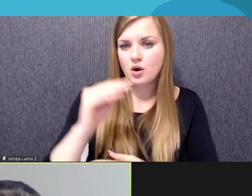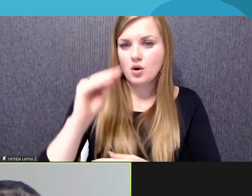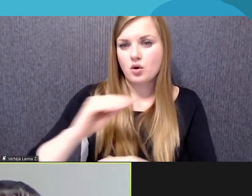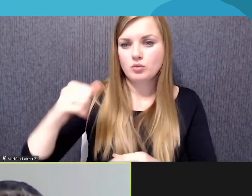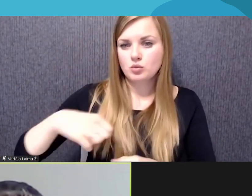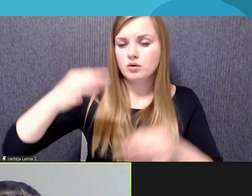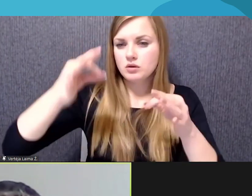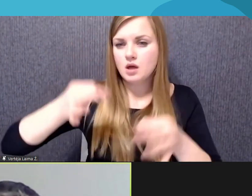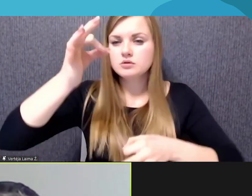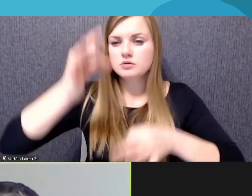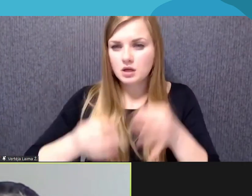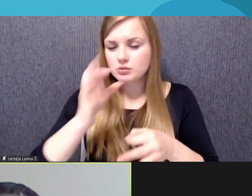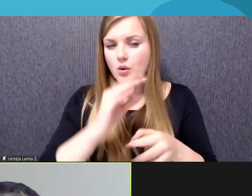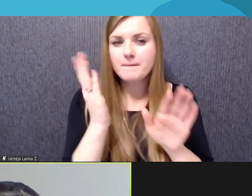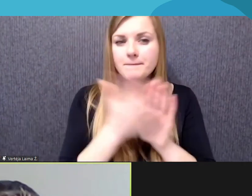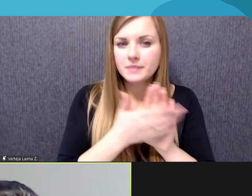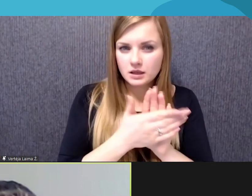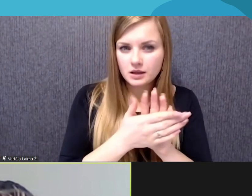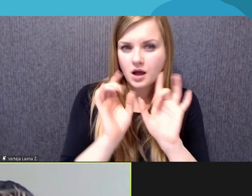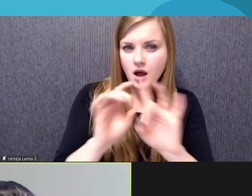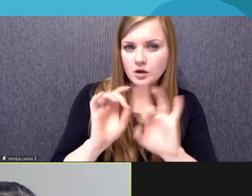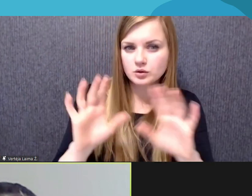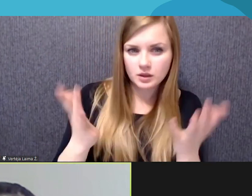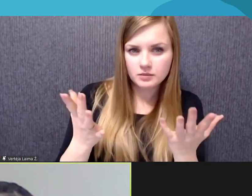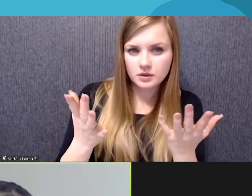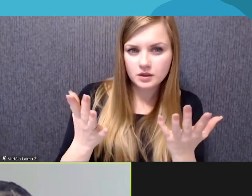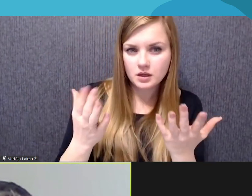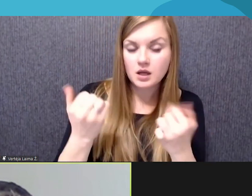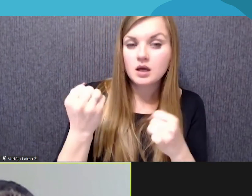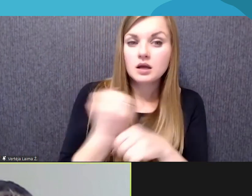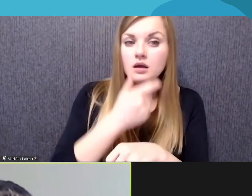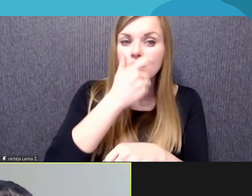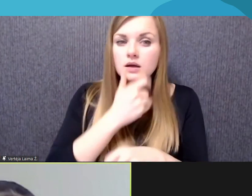formulated, we will be able to work better.